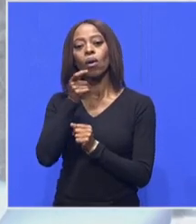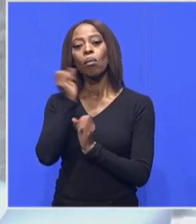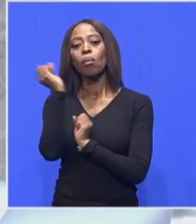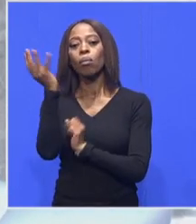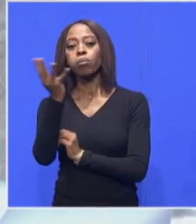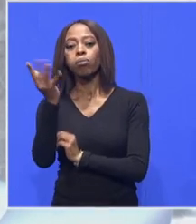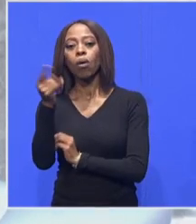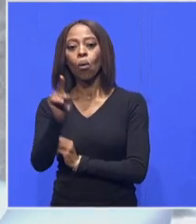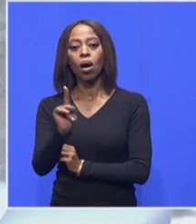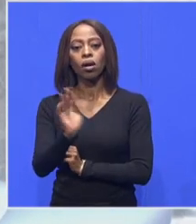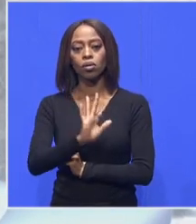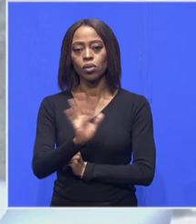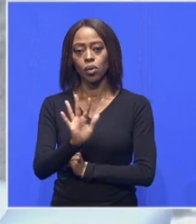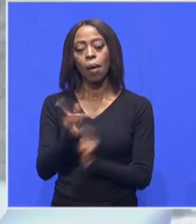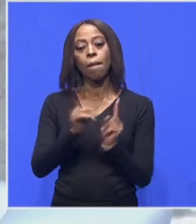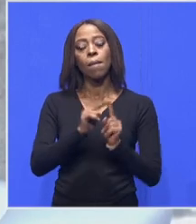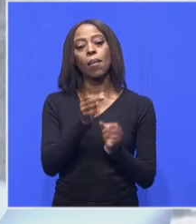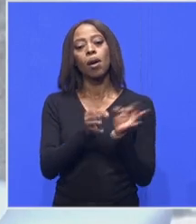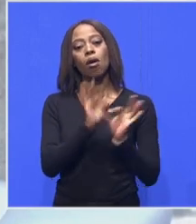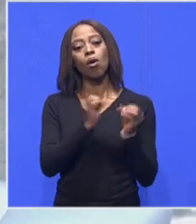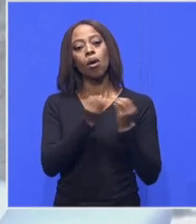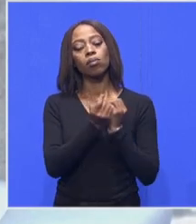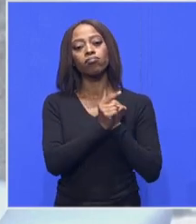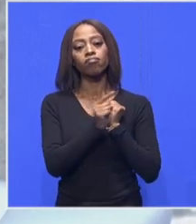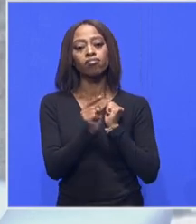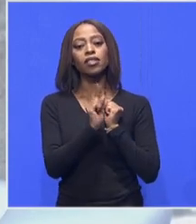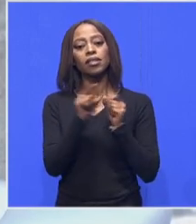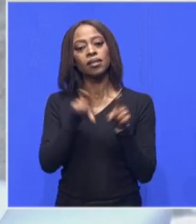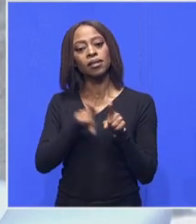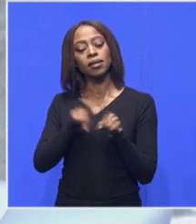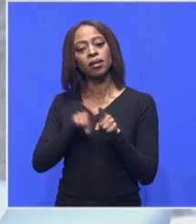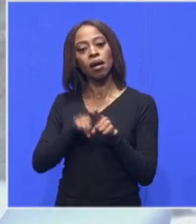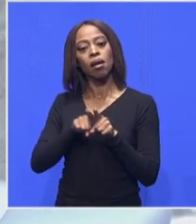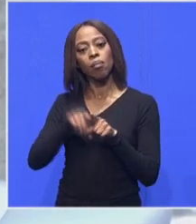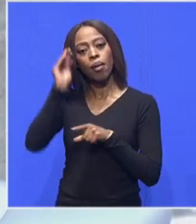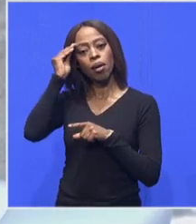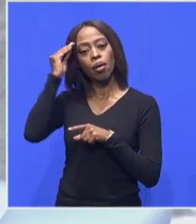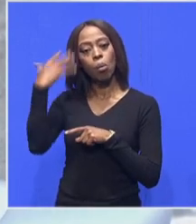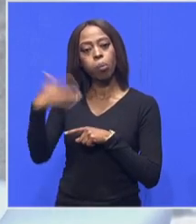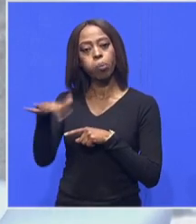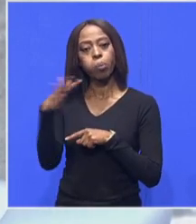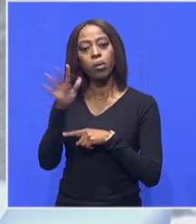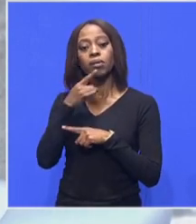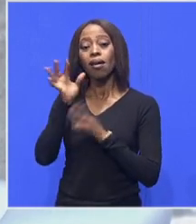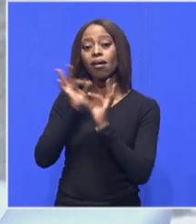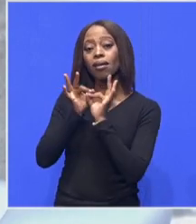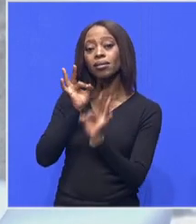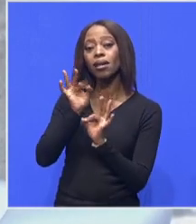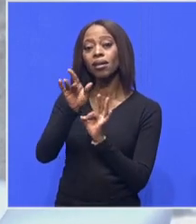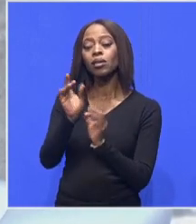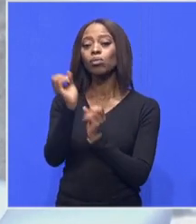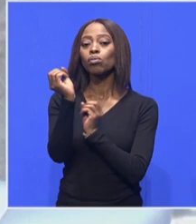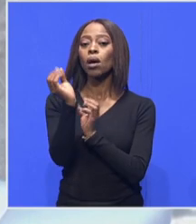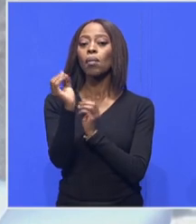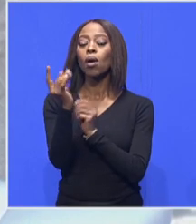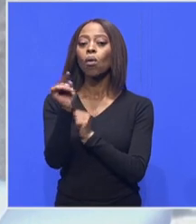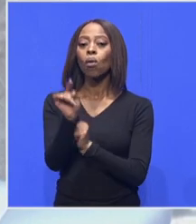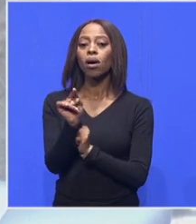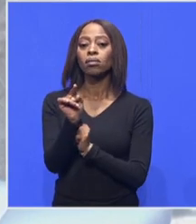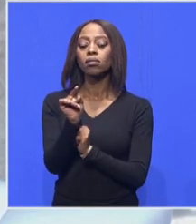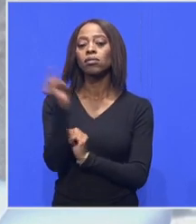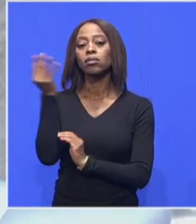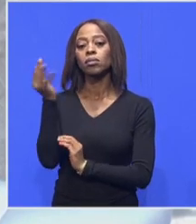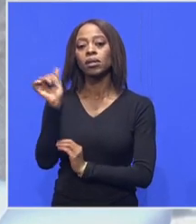the nation today. Opposition parties also have a vested interest in exactly what is going to be said in his